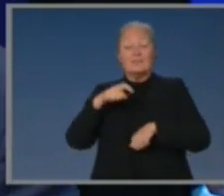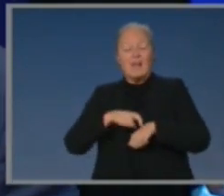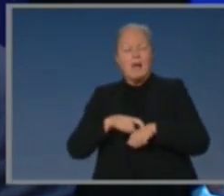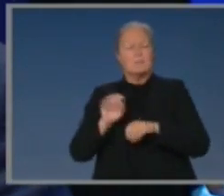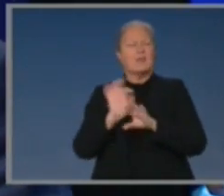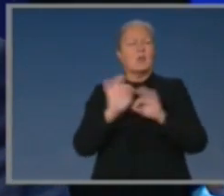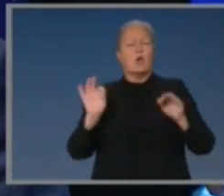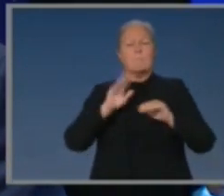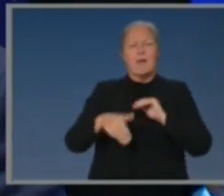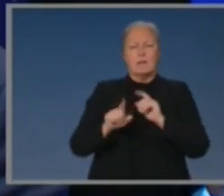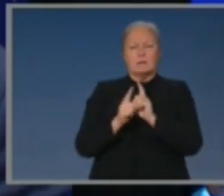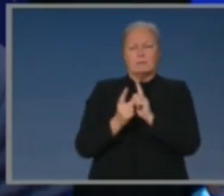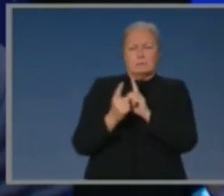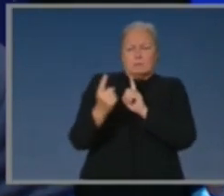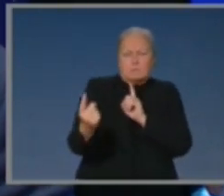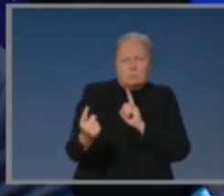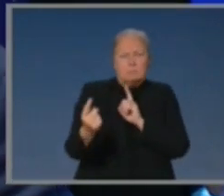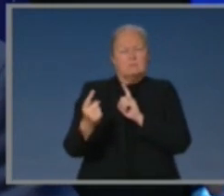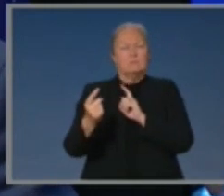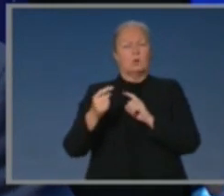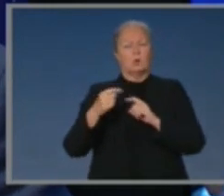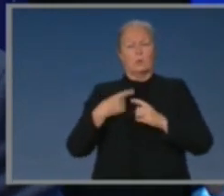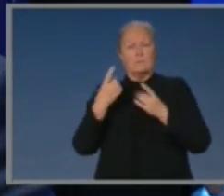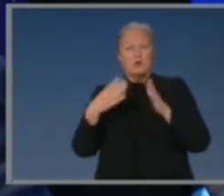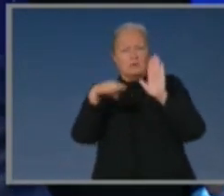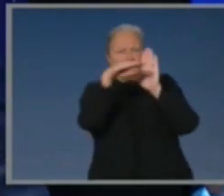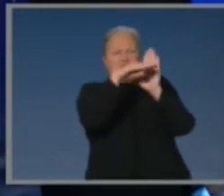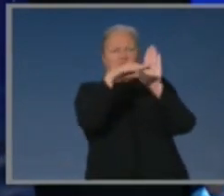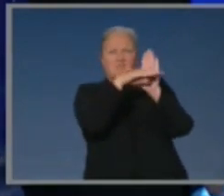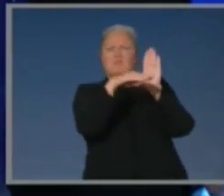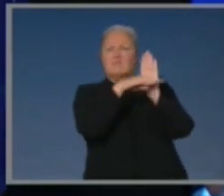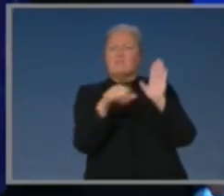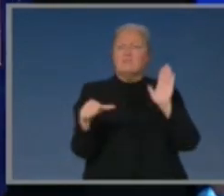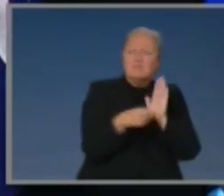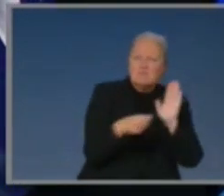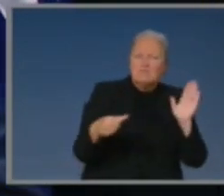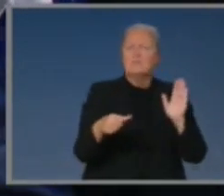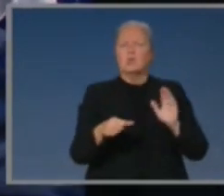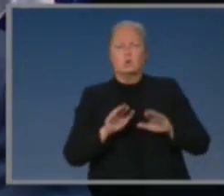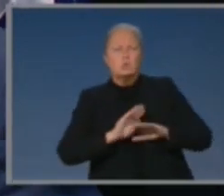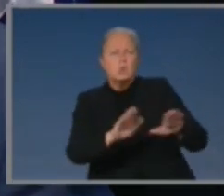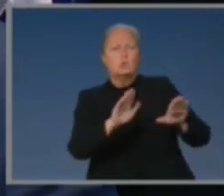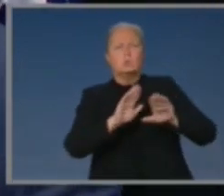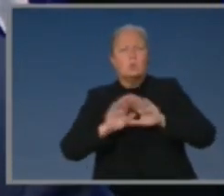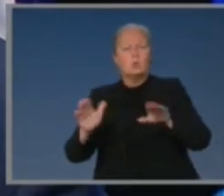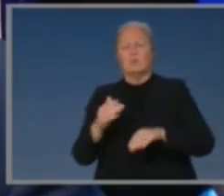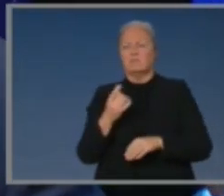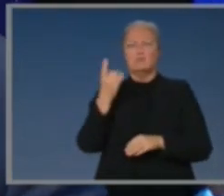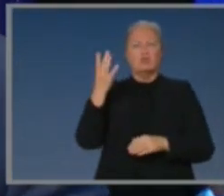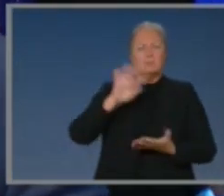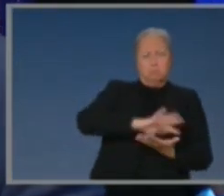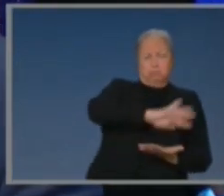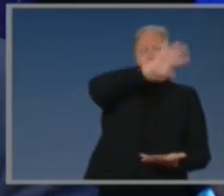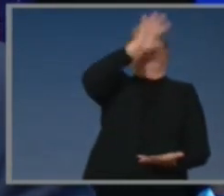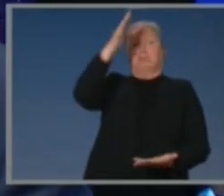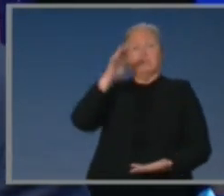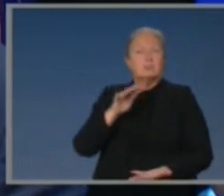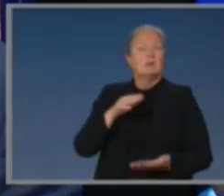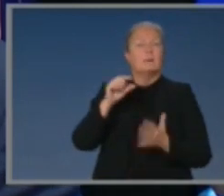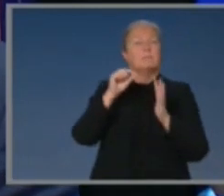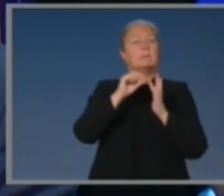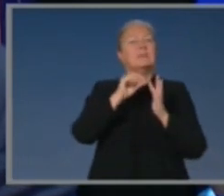things we have in place now. There was not the same stockpile of personal protective equipment. There was not the number of respirators that we now